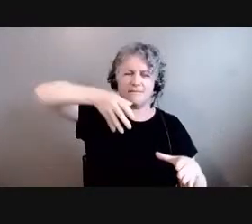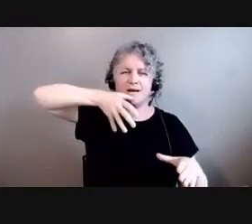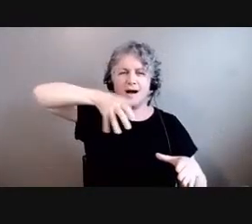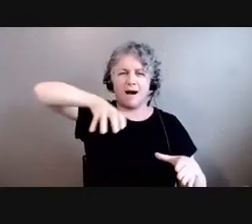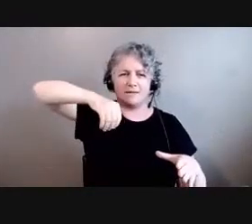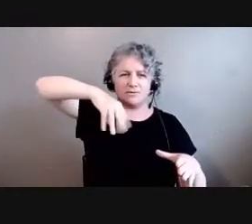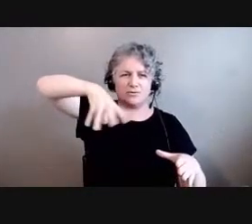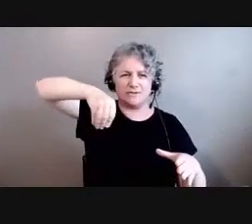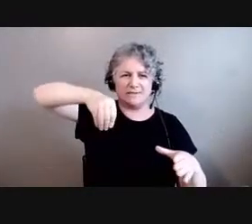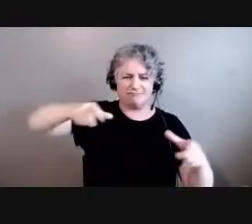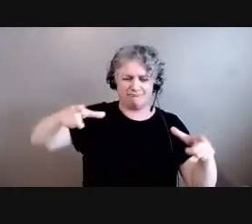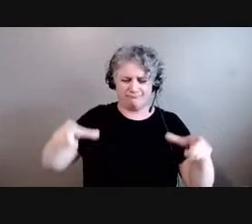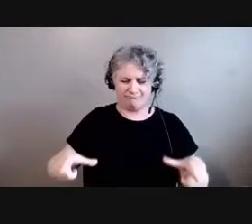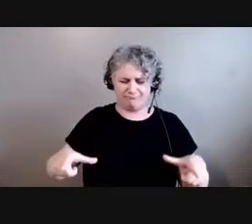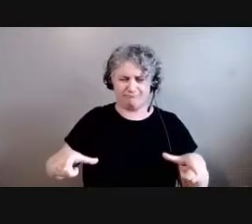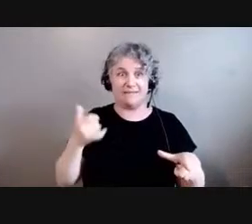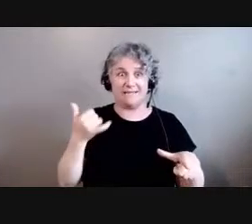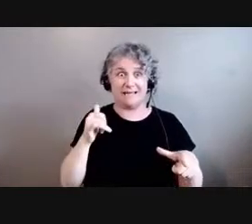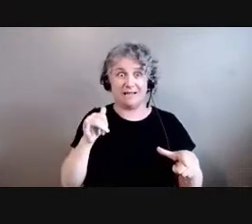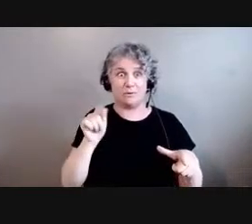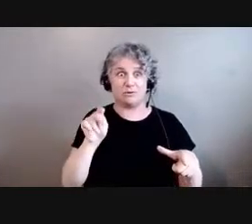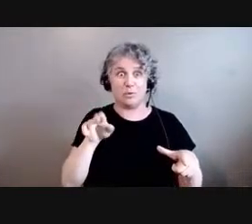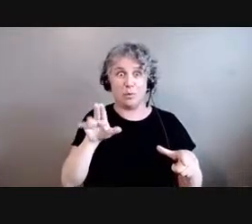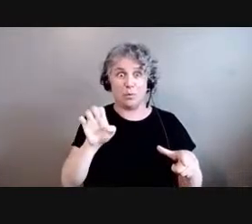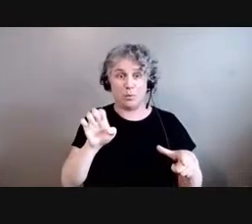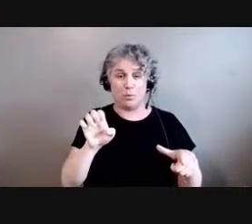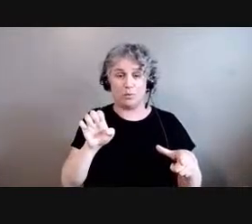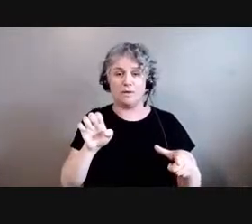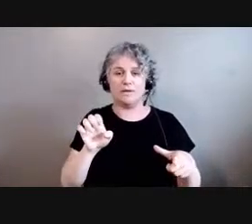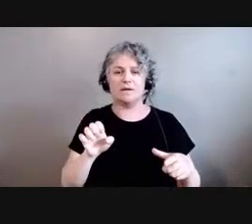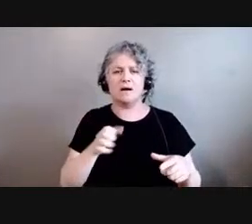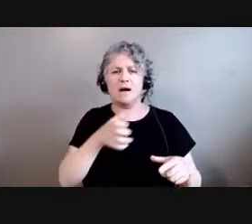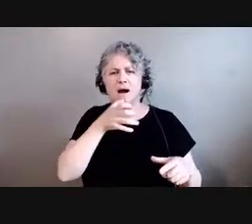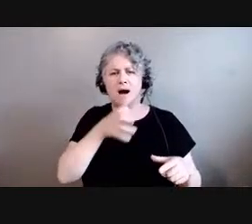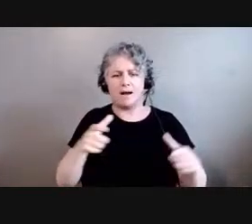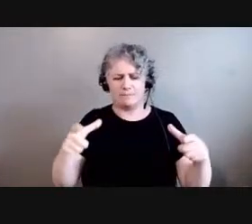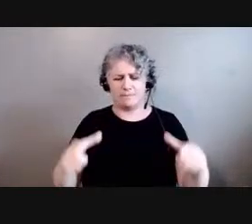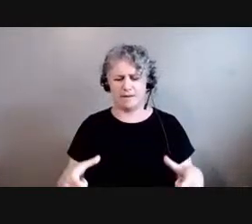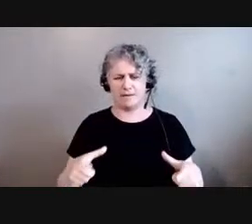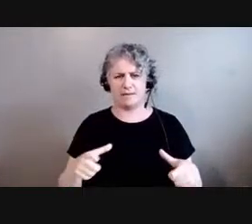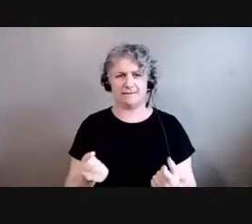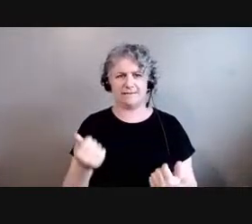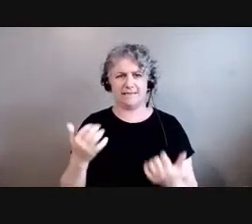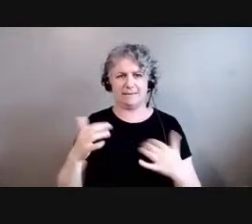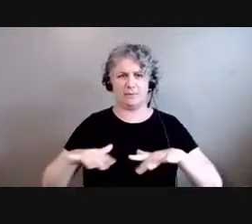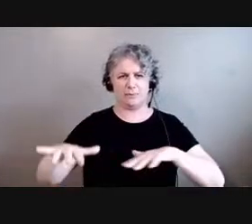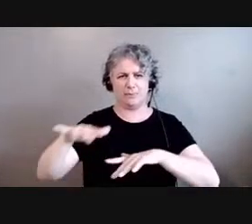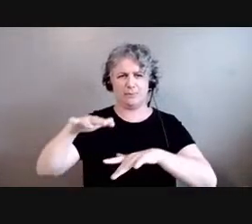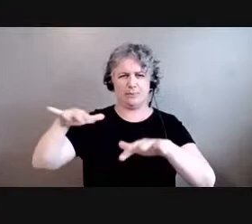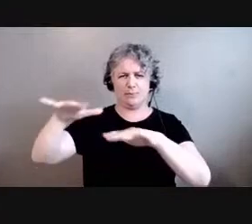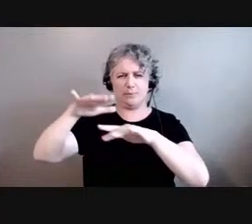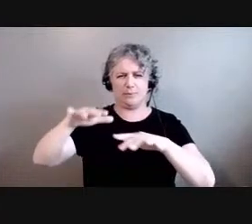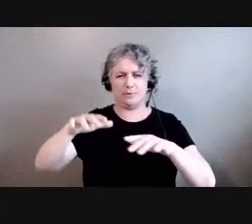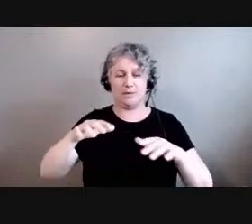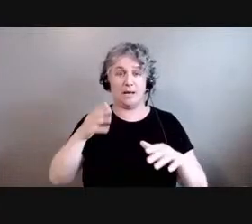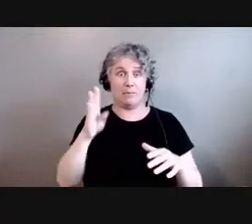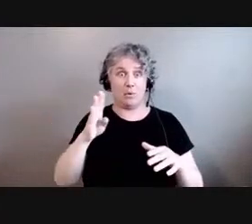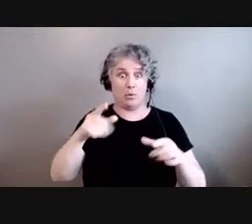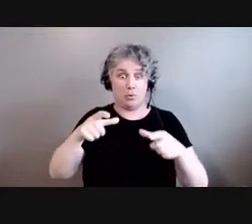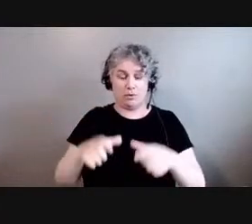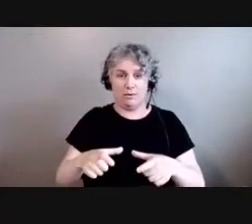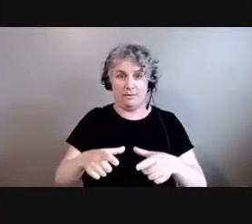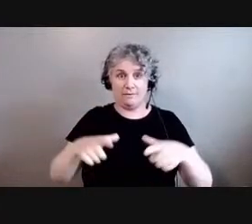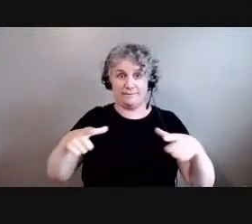Yellowstone National Park. It's a steaming hot pot with a dark blue center, turquoise ring around that, and then yellow and